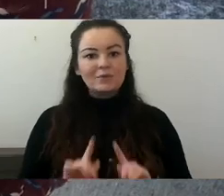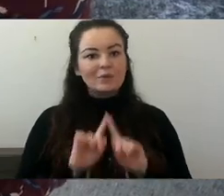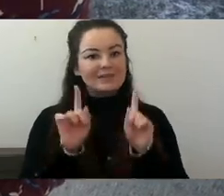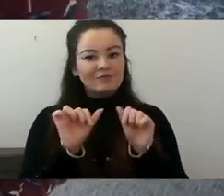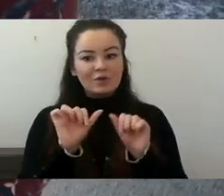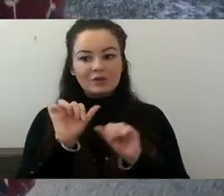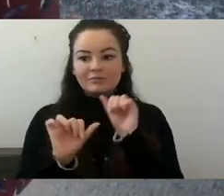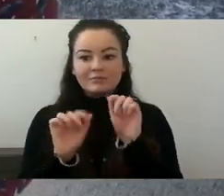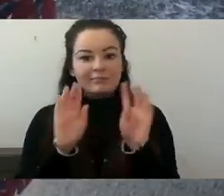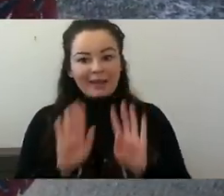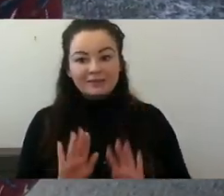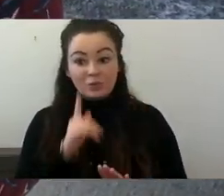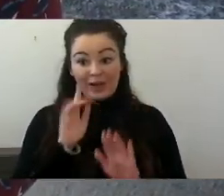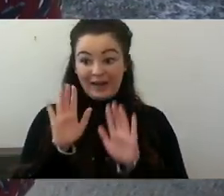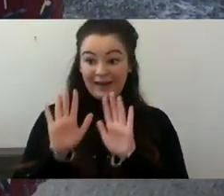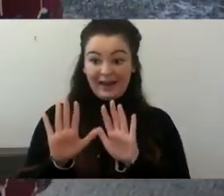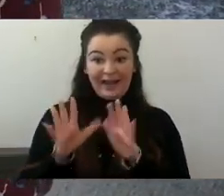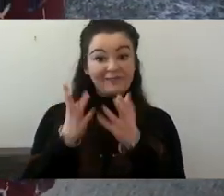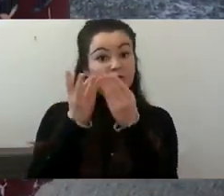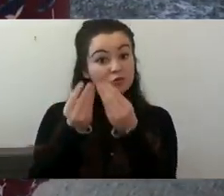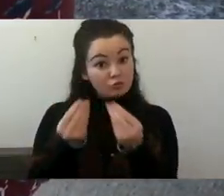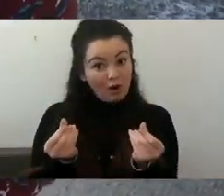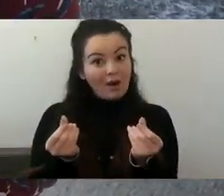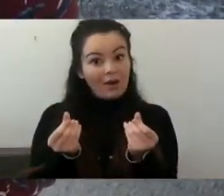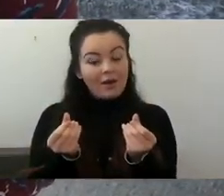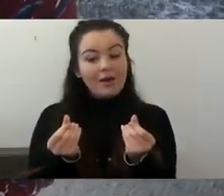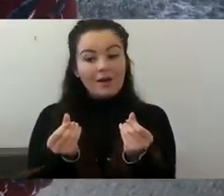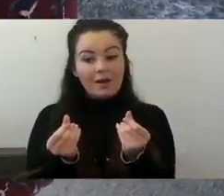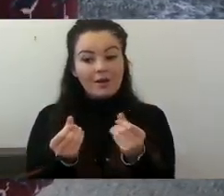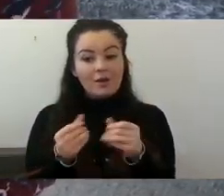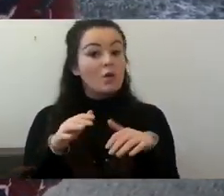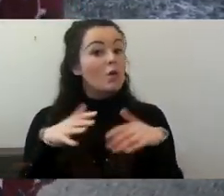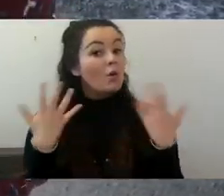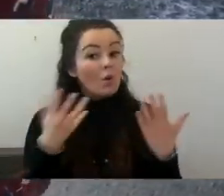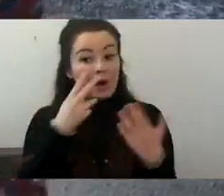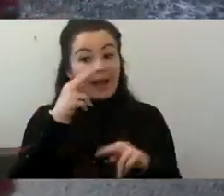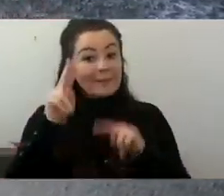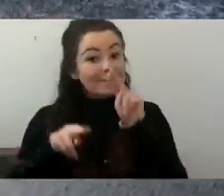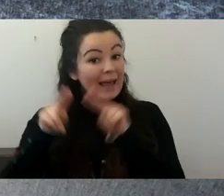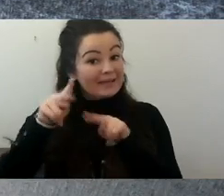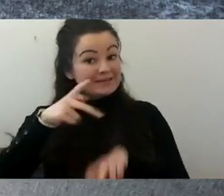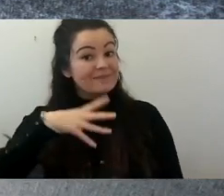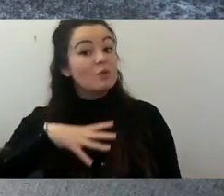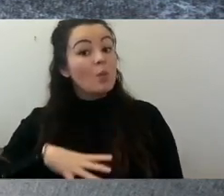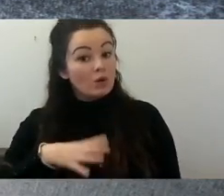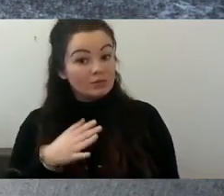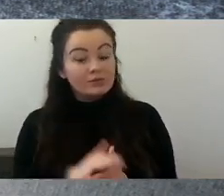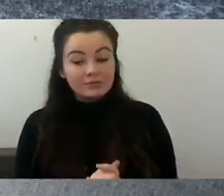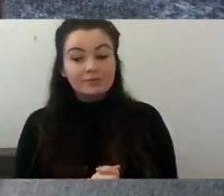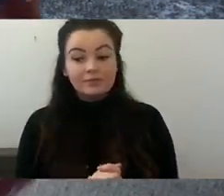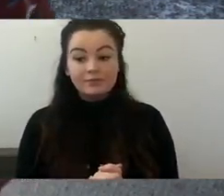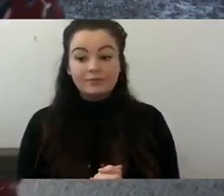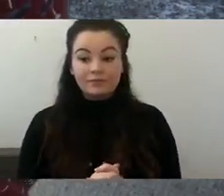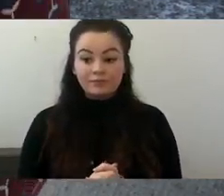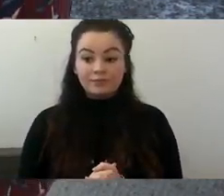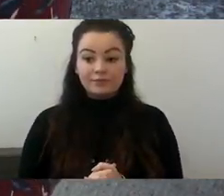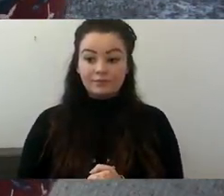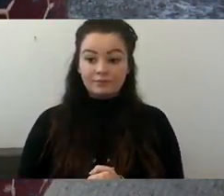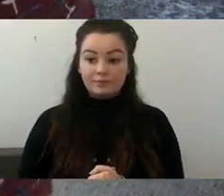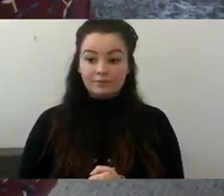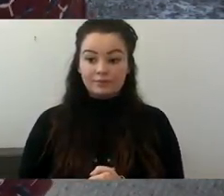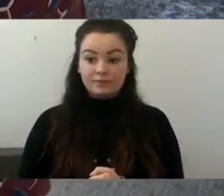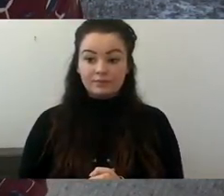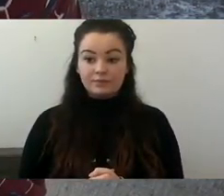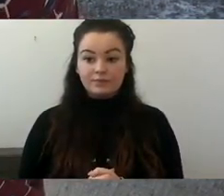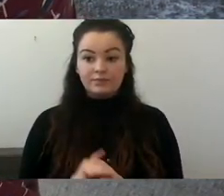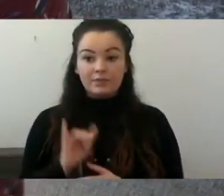pattern or series of patterns, and you can leave it as it is to dry, or you can paint if you want.